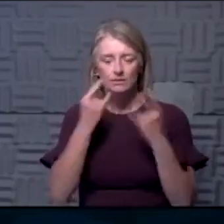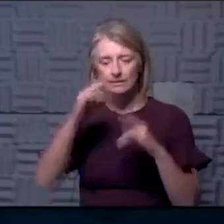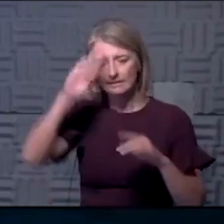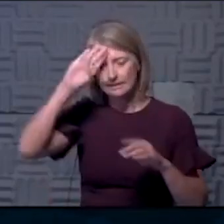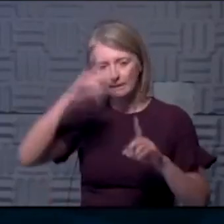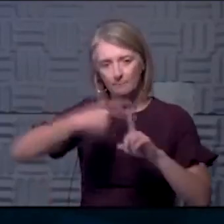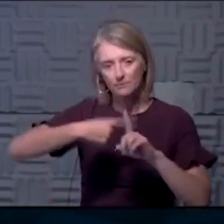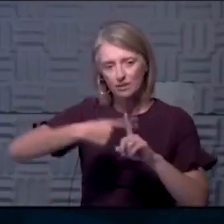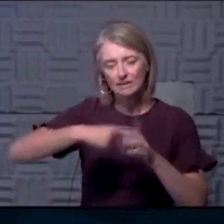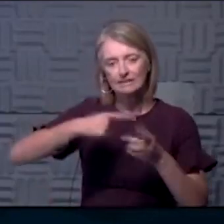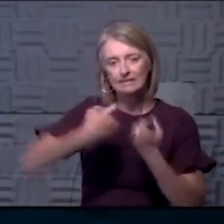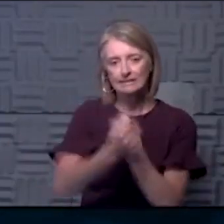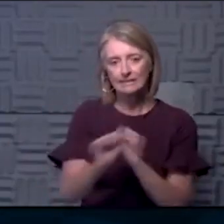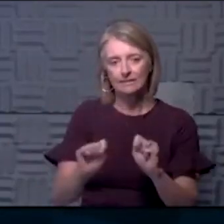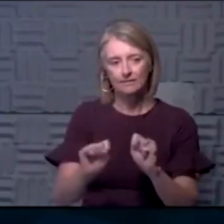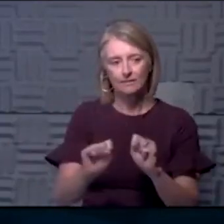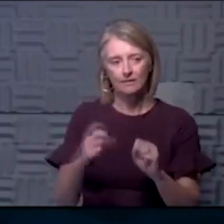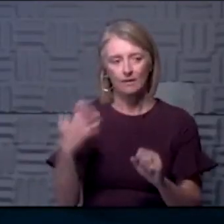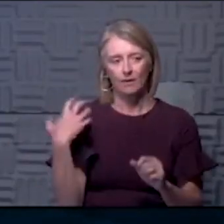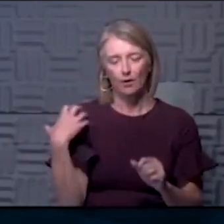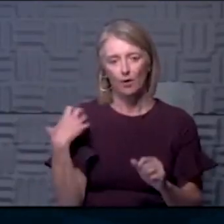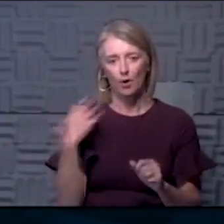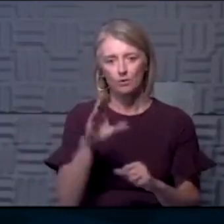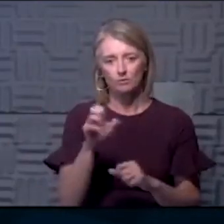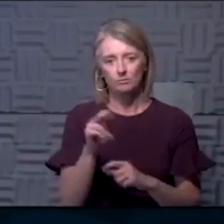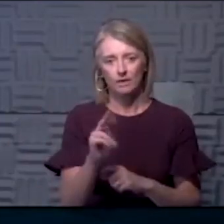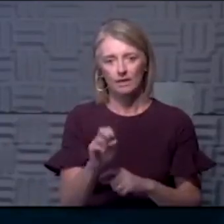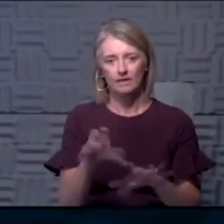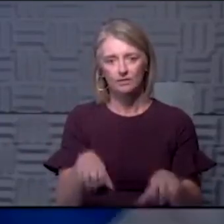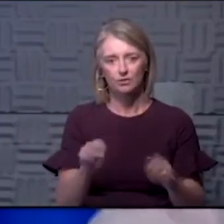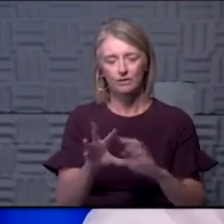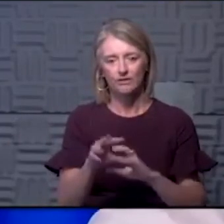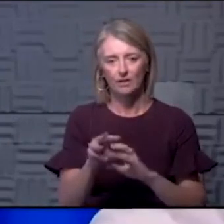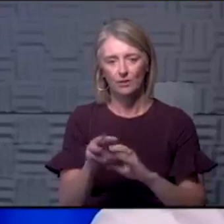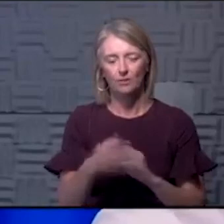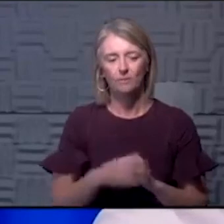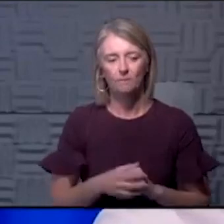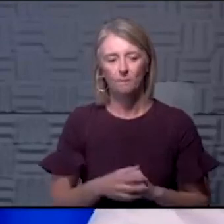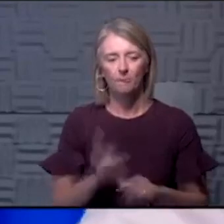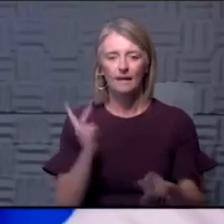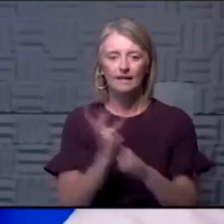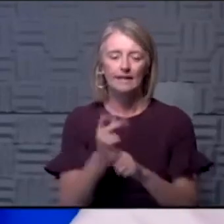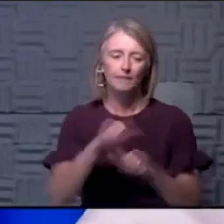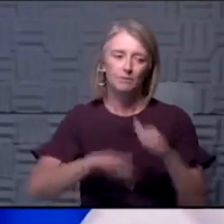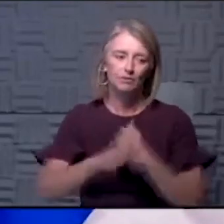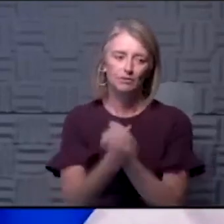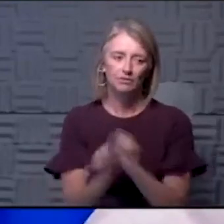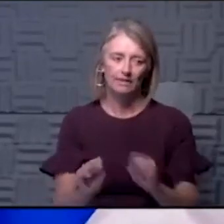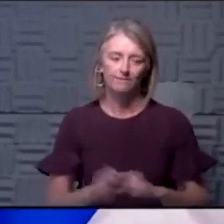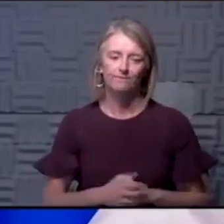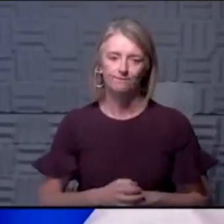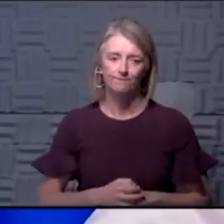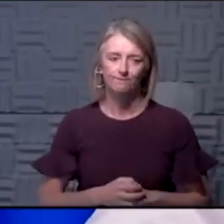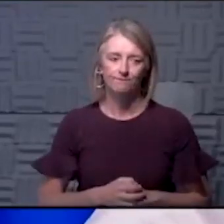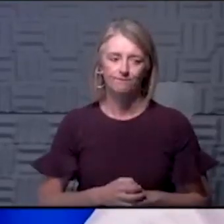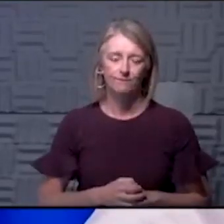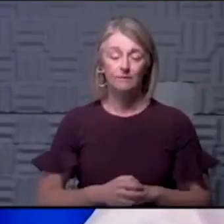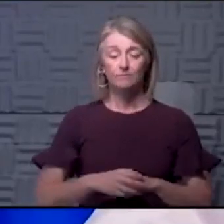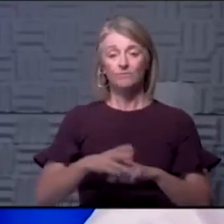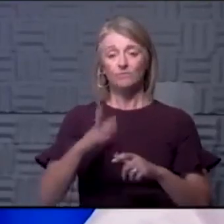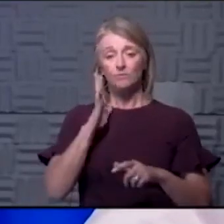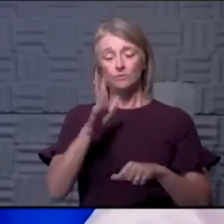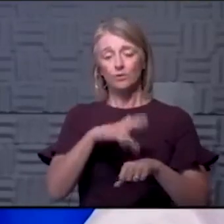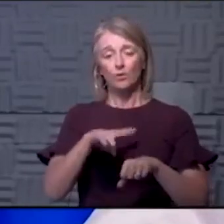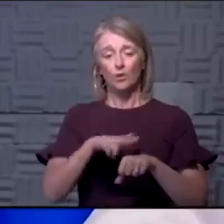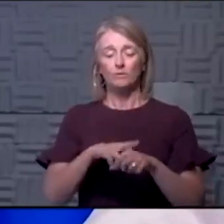and safety measures. Their coach Bonnie took this video. When we keep each other safe, we get to